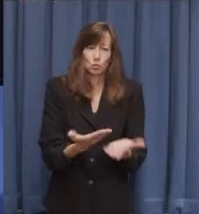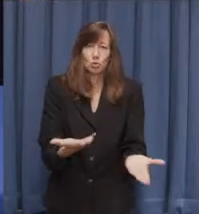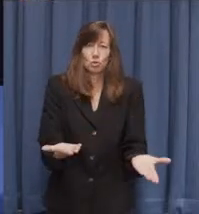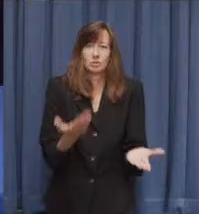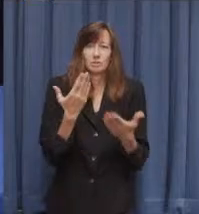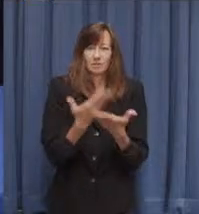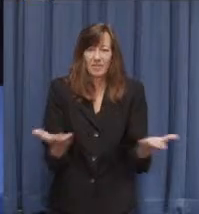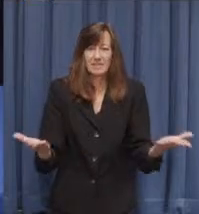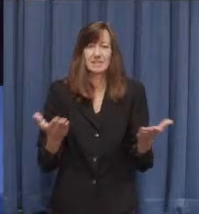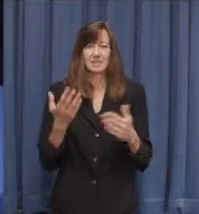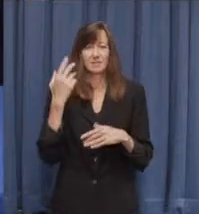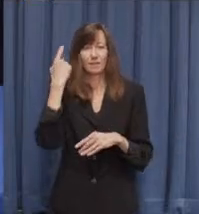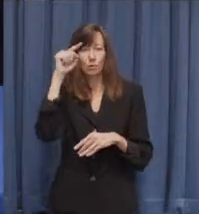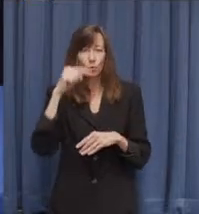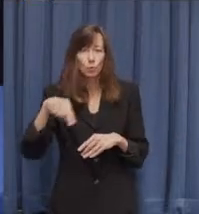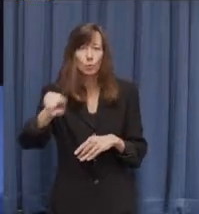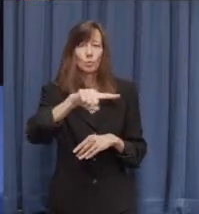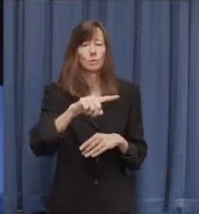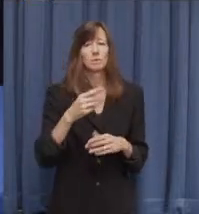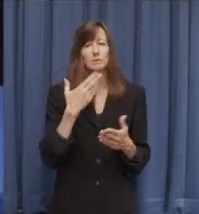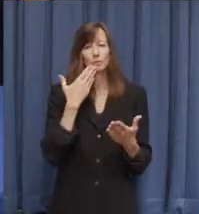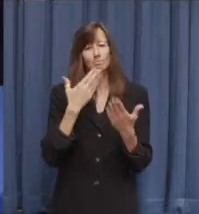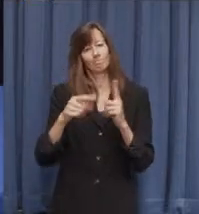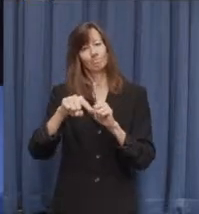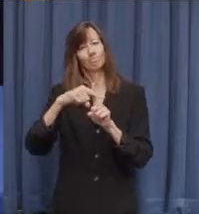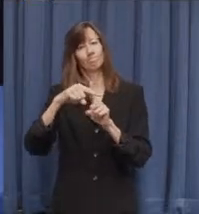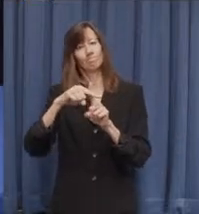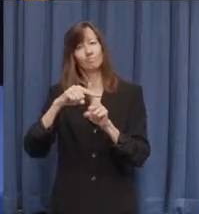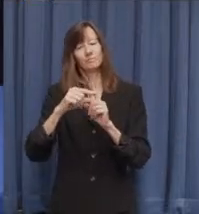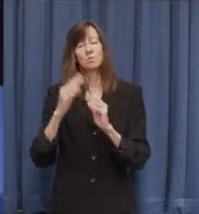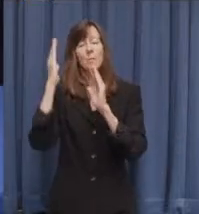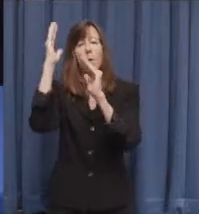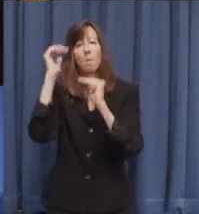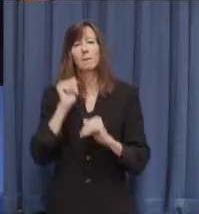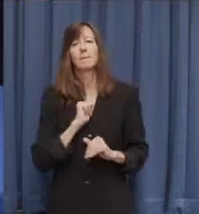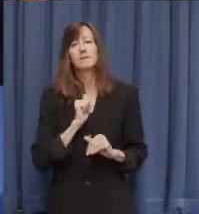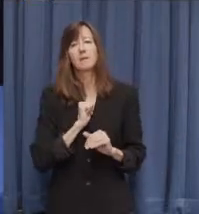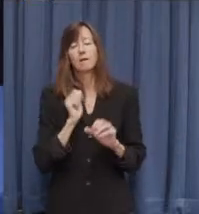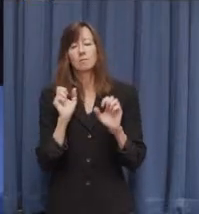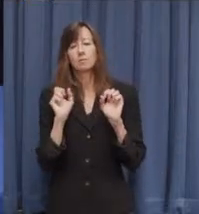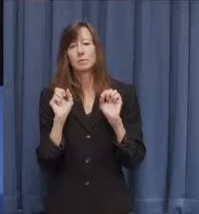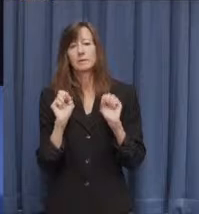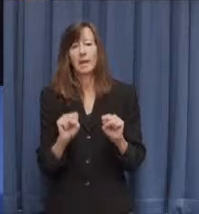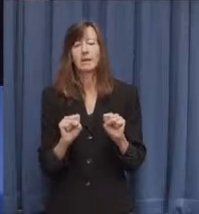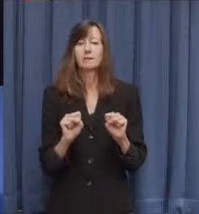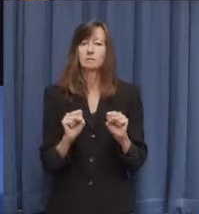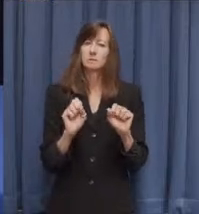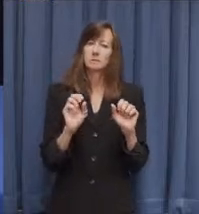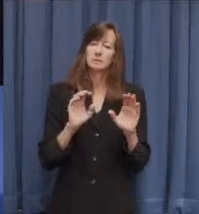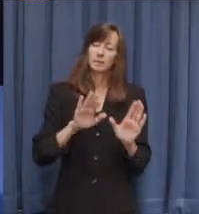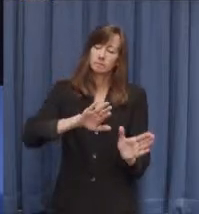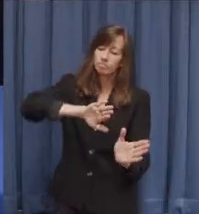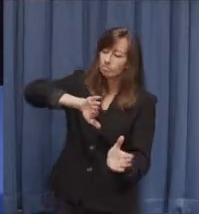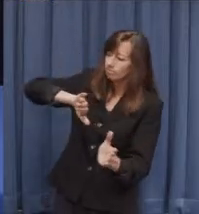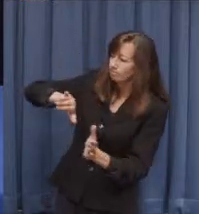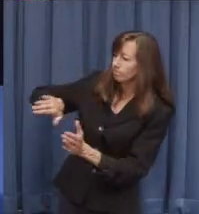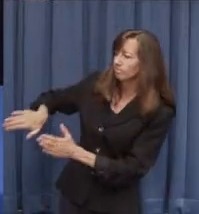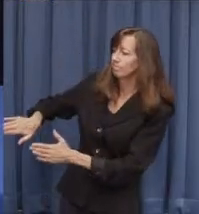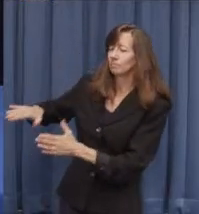believe me more than anyone else, that we will soon be able to put this behind us. But we're not there yet.